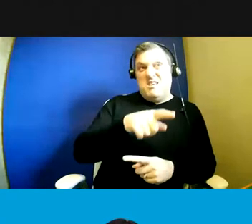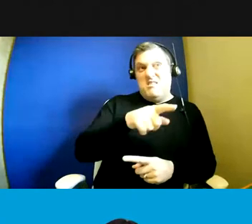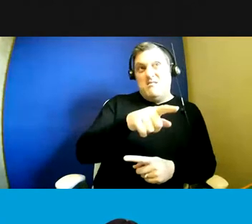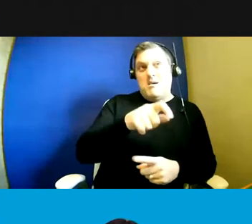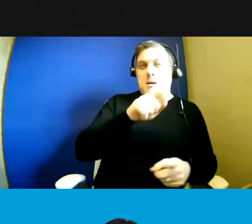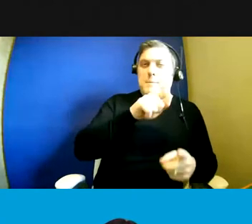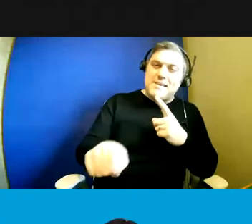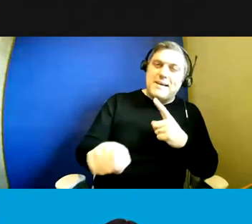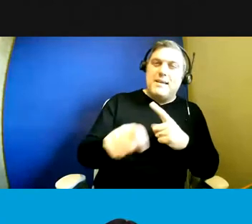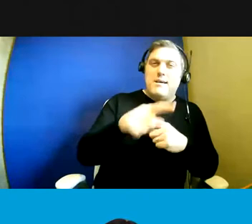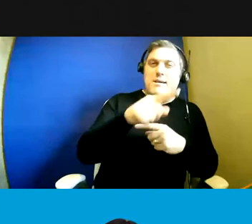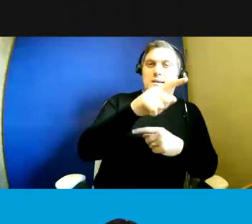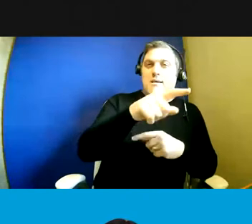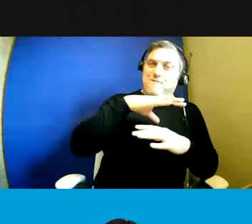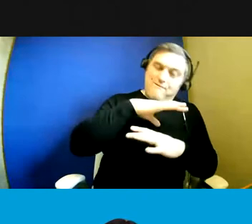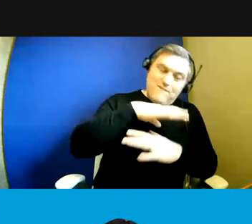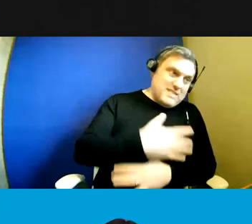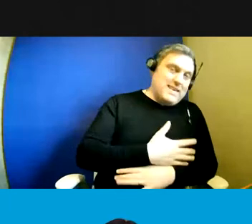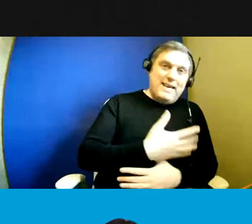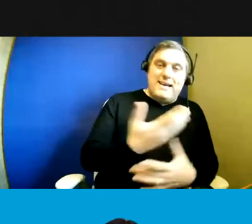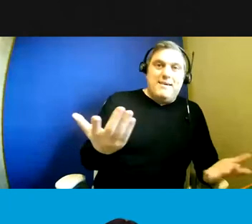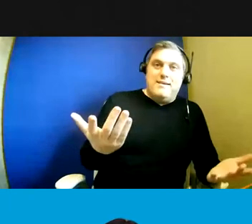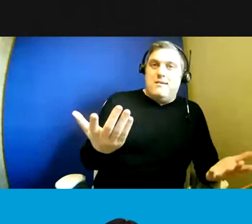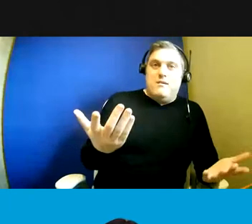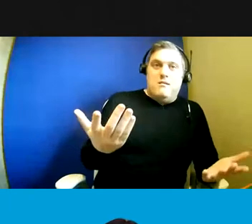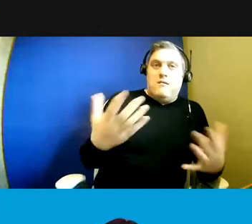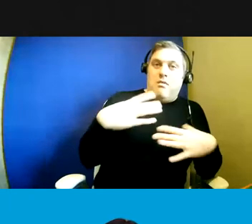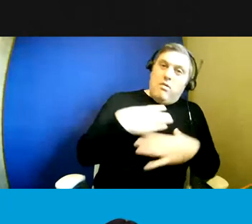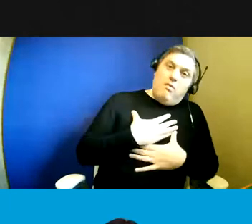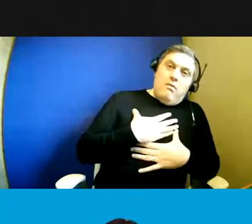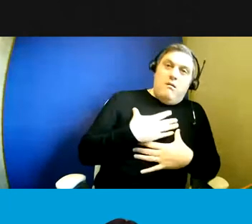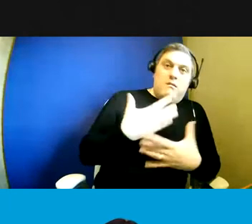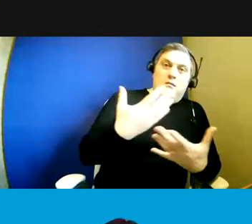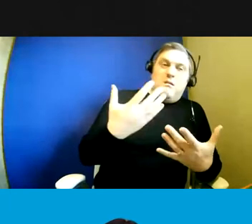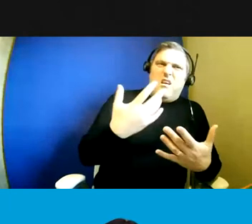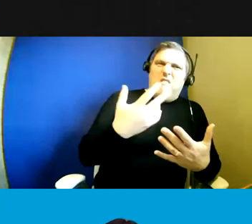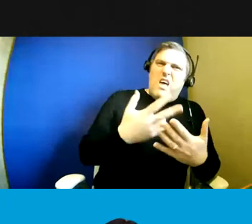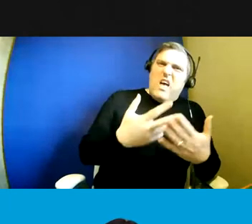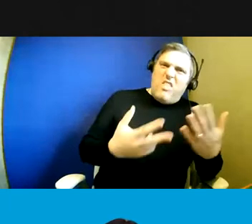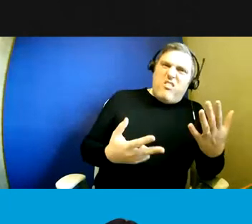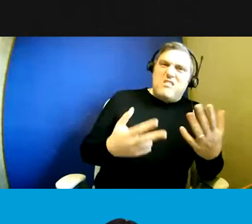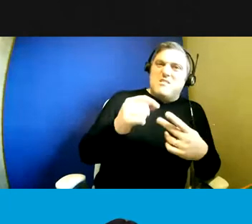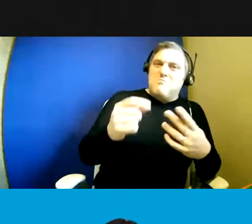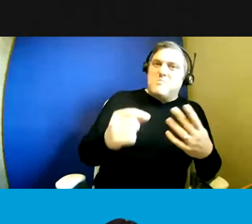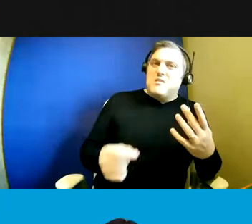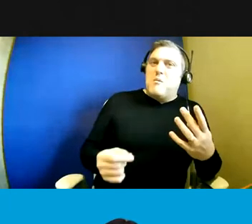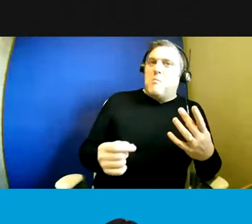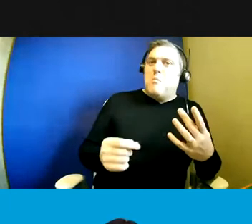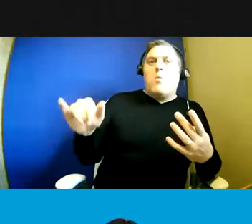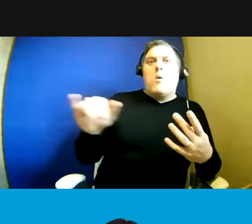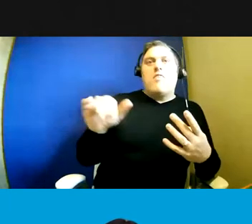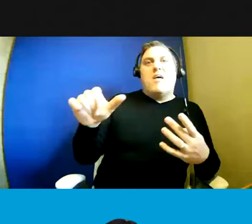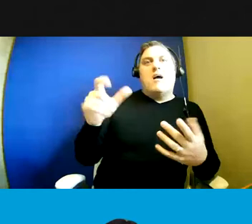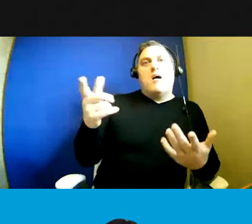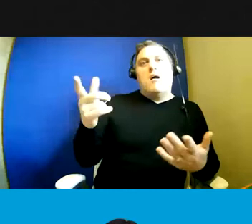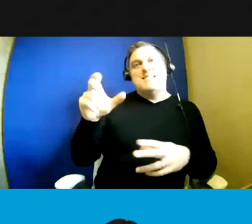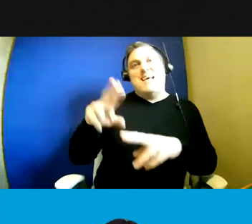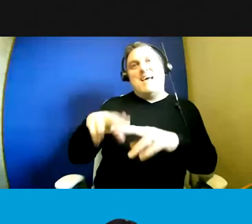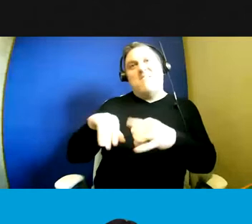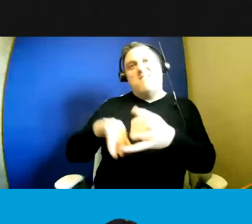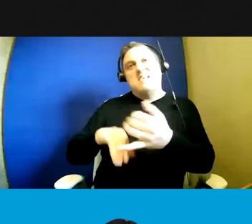particularly troublesome fatigue, or where we're not sure they've got some other symptoms, would the chronic fatigue ME pathway